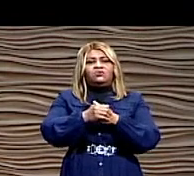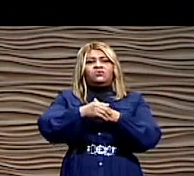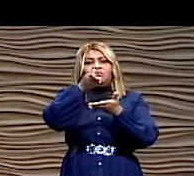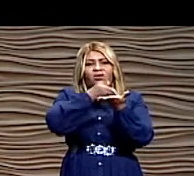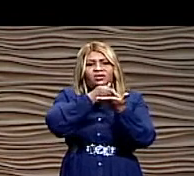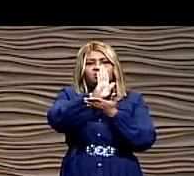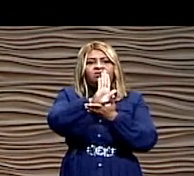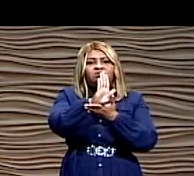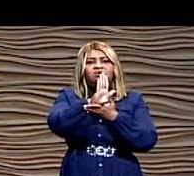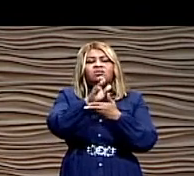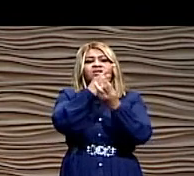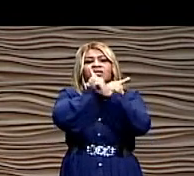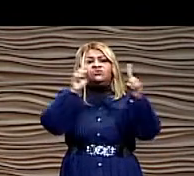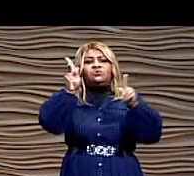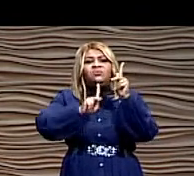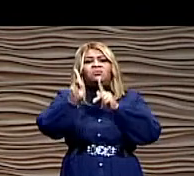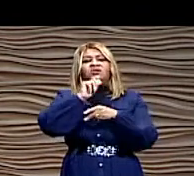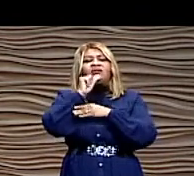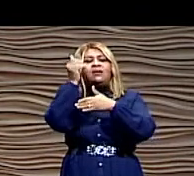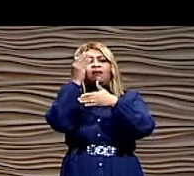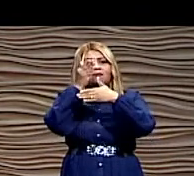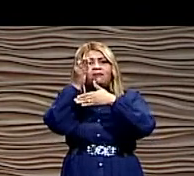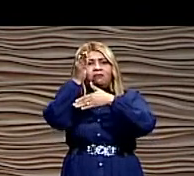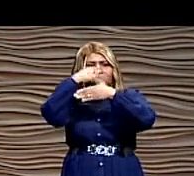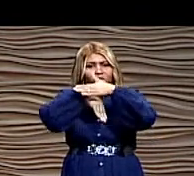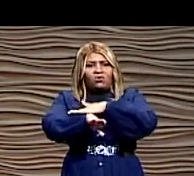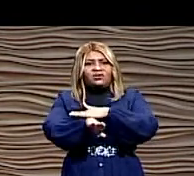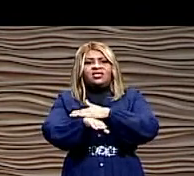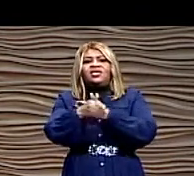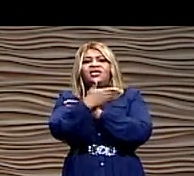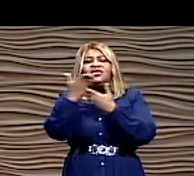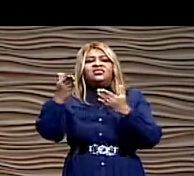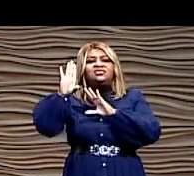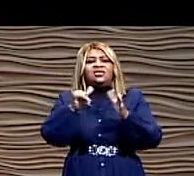people yet unborn, he has done it.